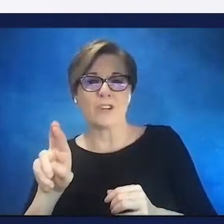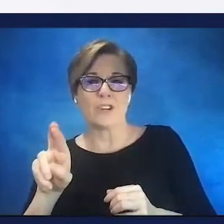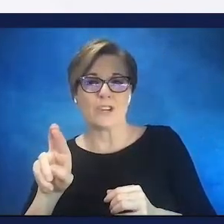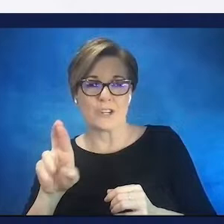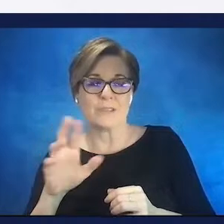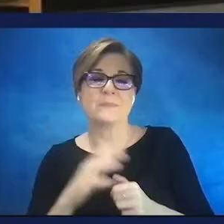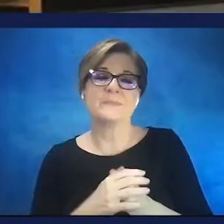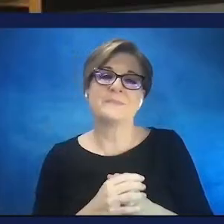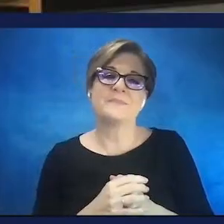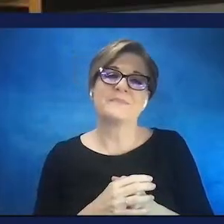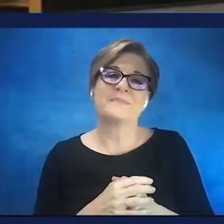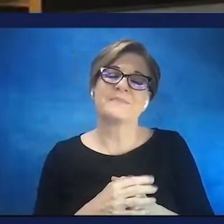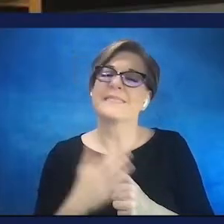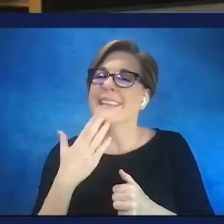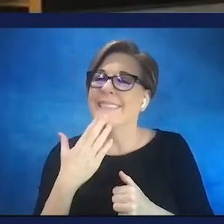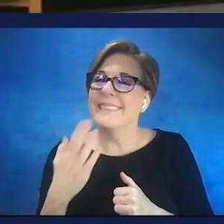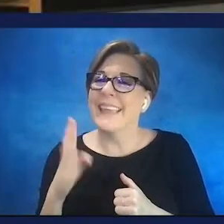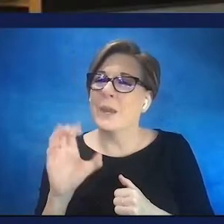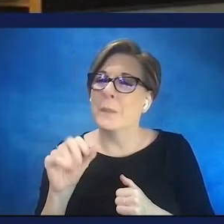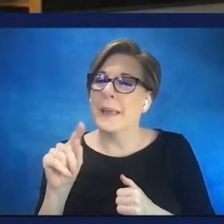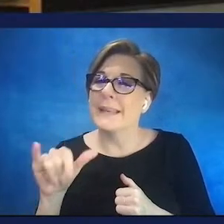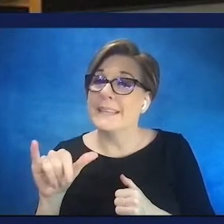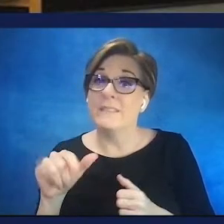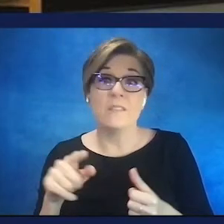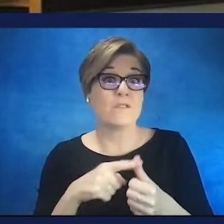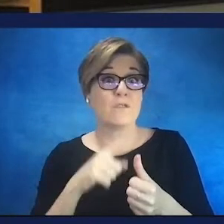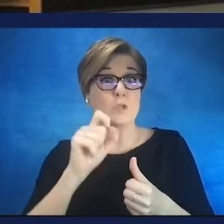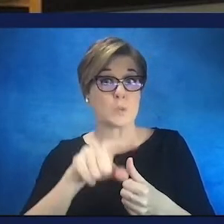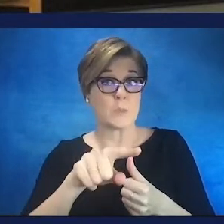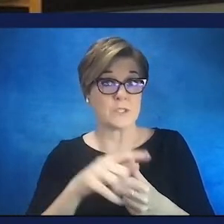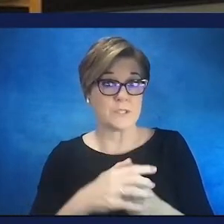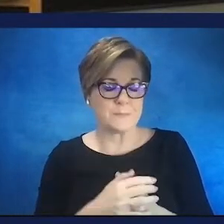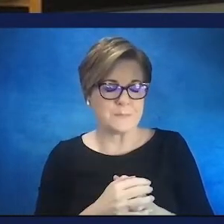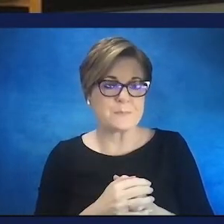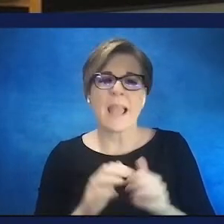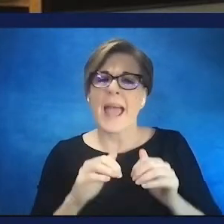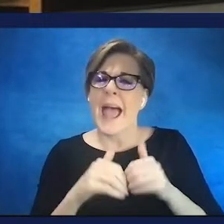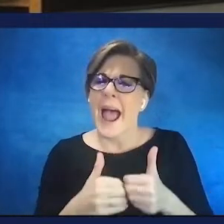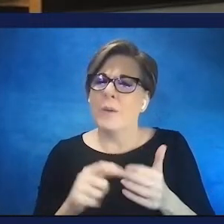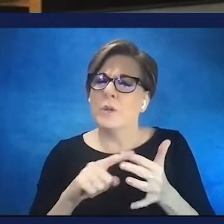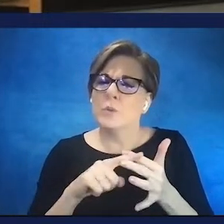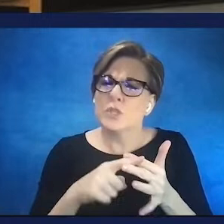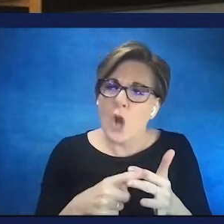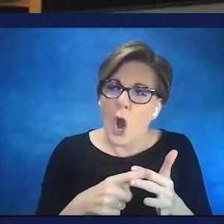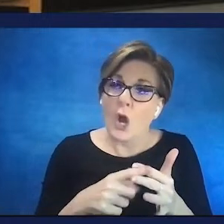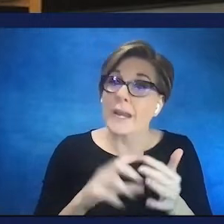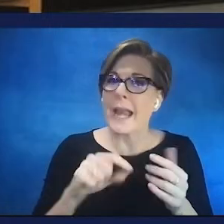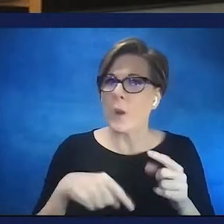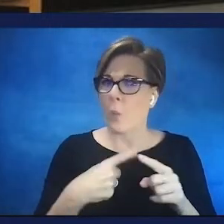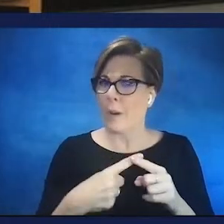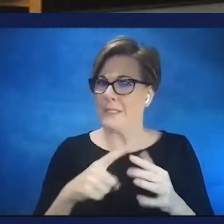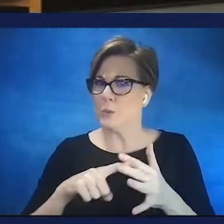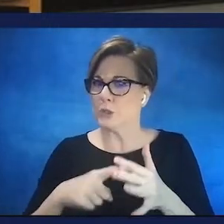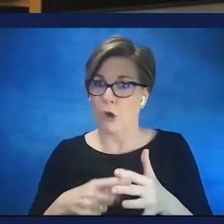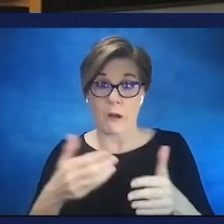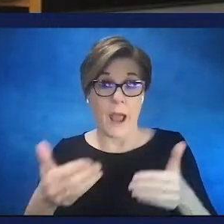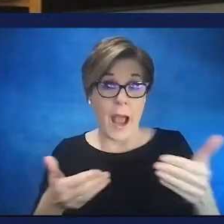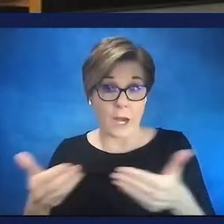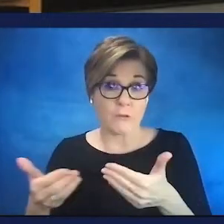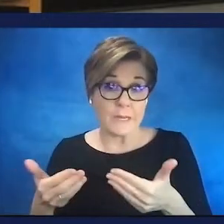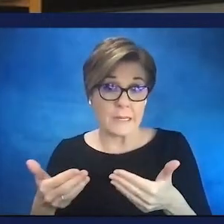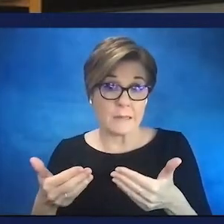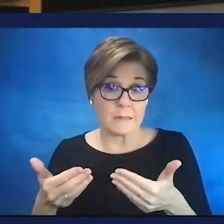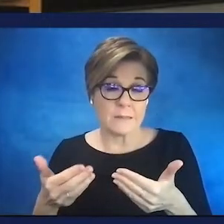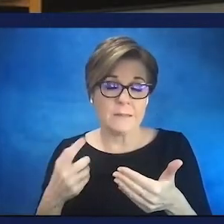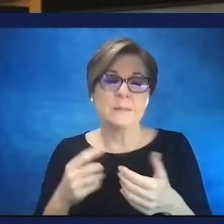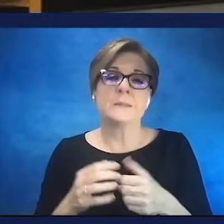Jennifer? Thank you so much, Betty. First question. How do you begin and when do you begin hiring for